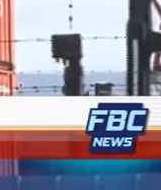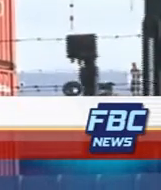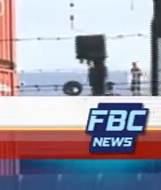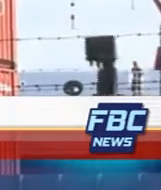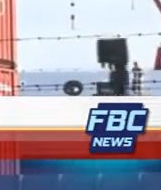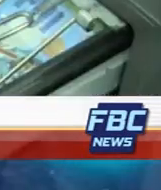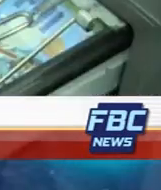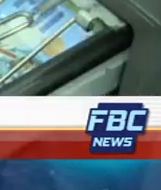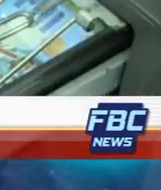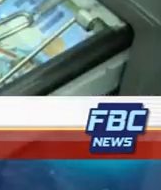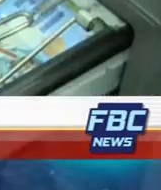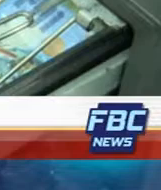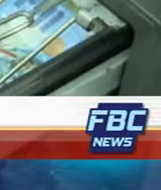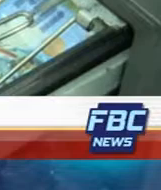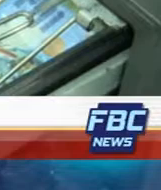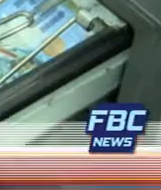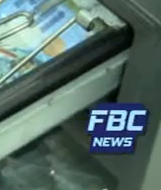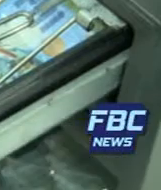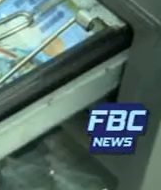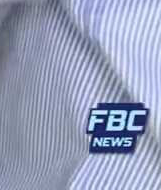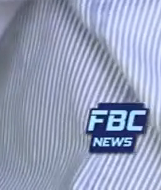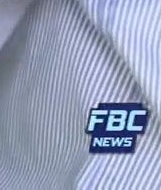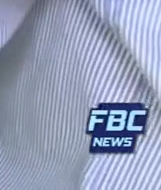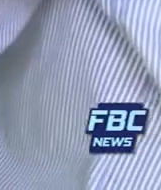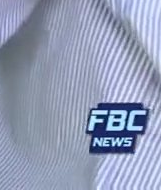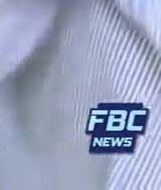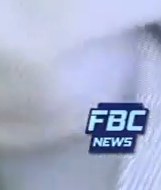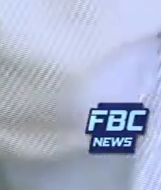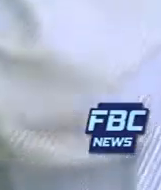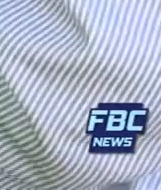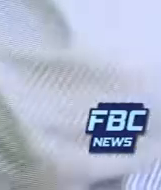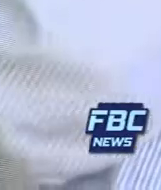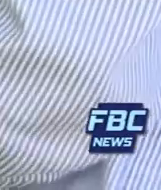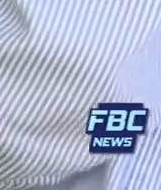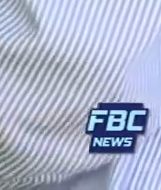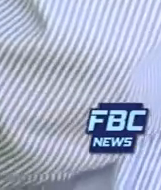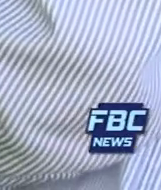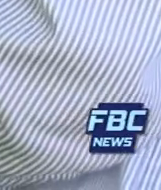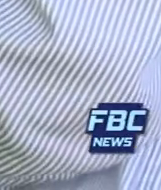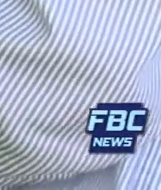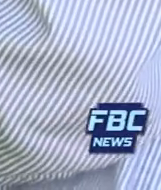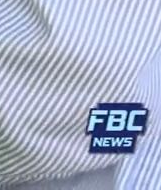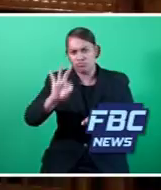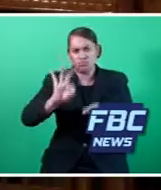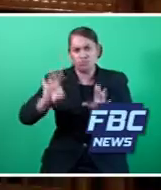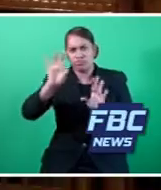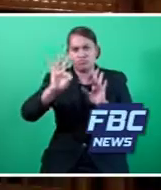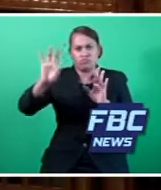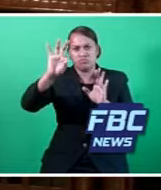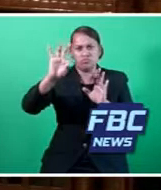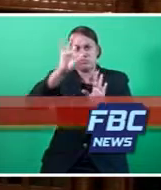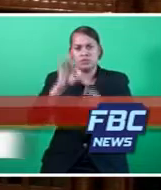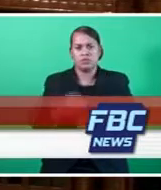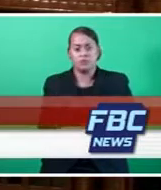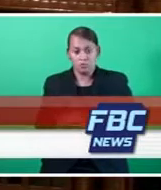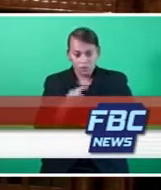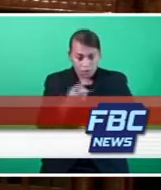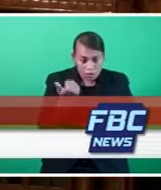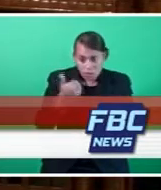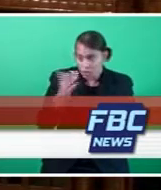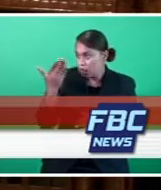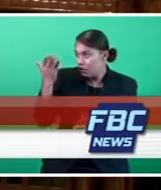at the core of the ongoing reforms, improving business processes is critical. The Cabinet last month approved